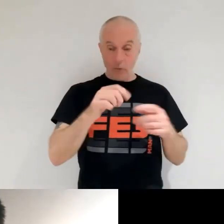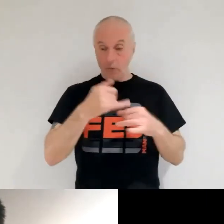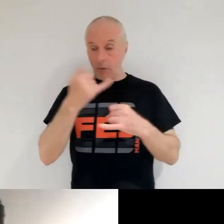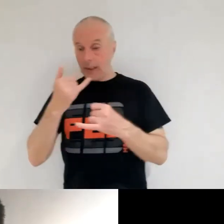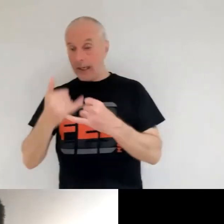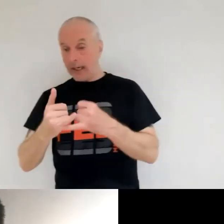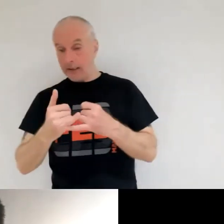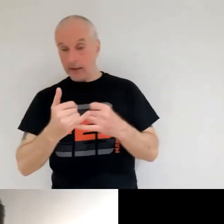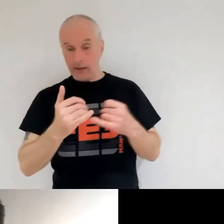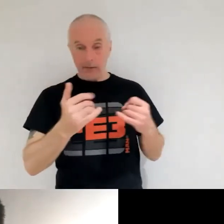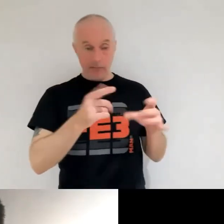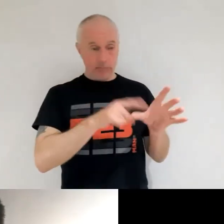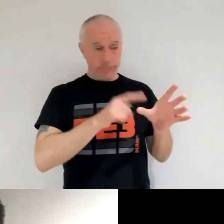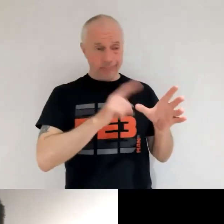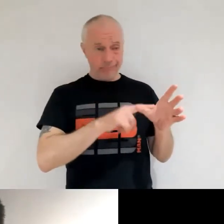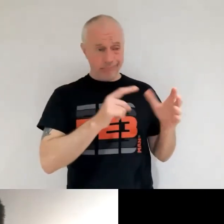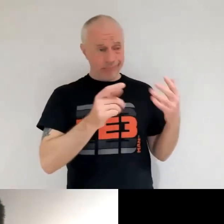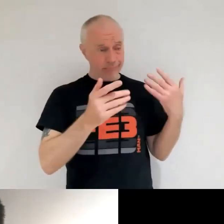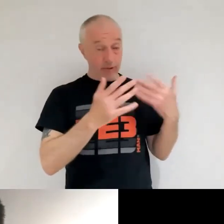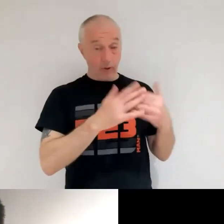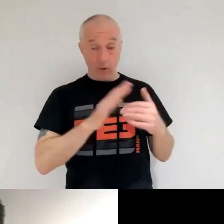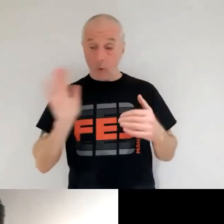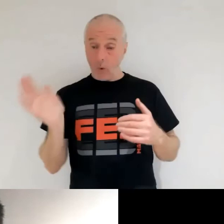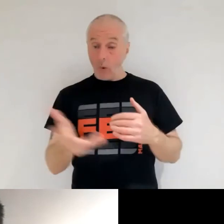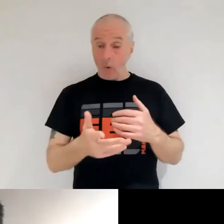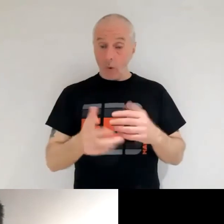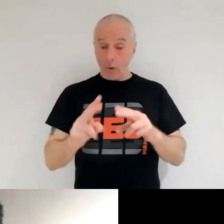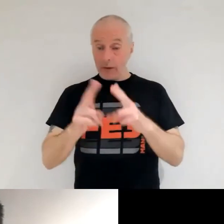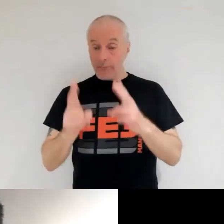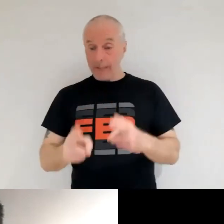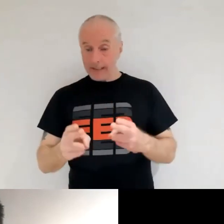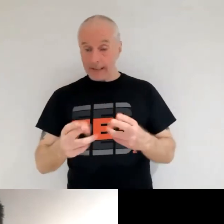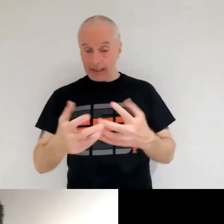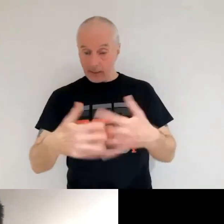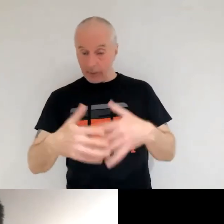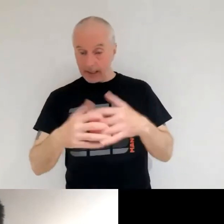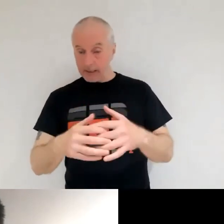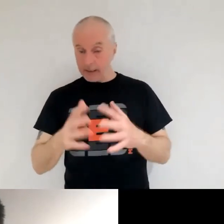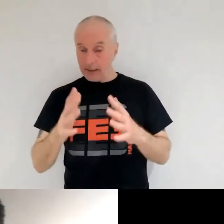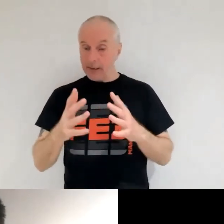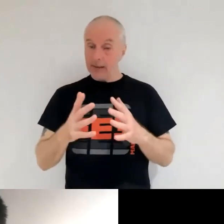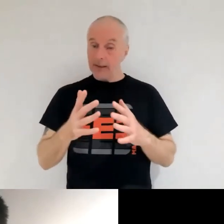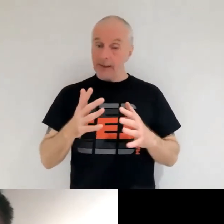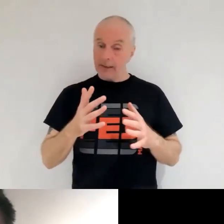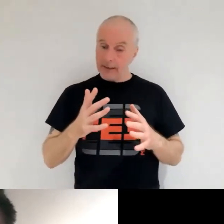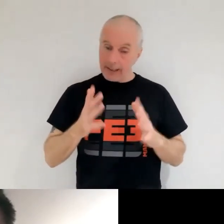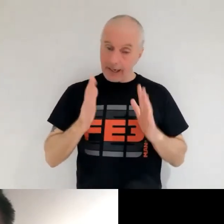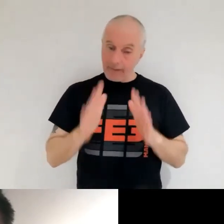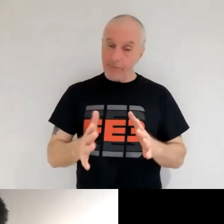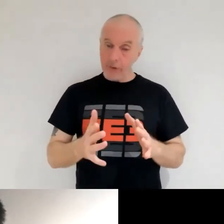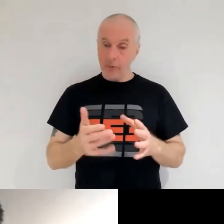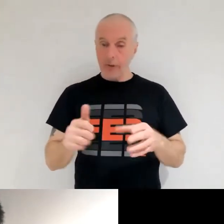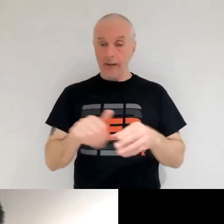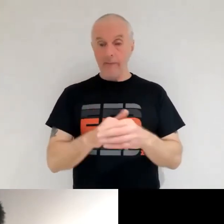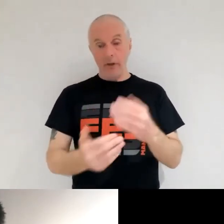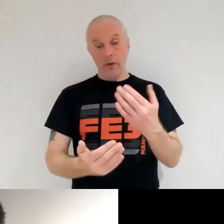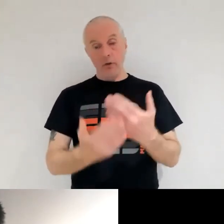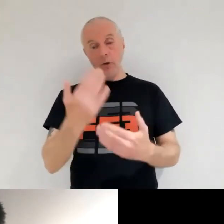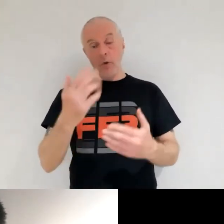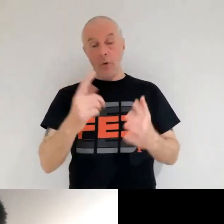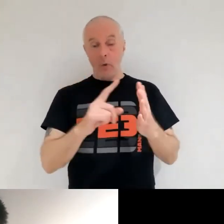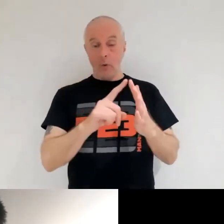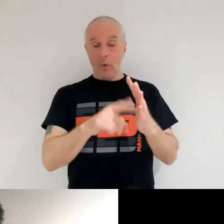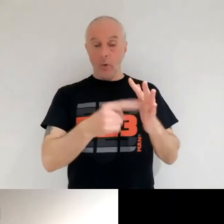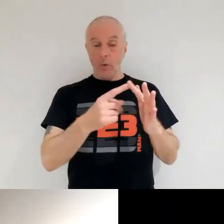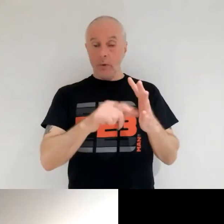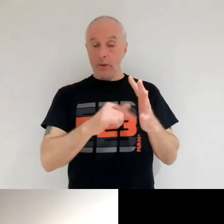many years ago. All domestic appliances had to be fitted with new jets almost overnight. That program seemed to go very smoothly. Is it